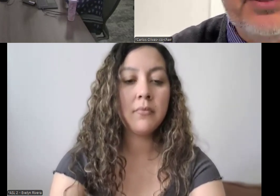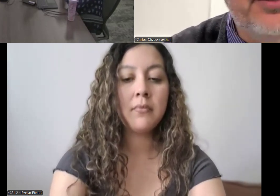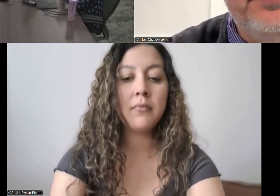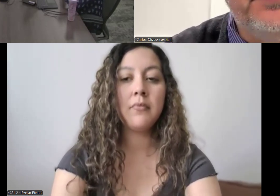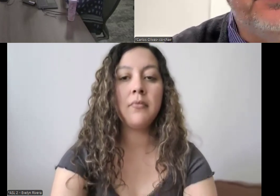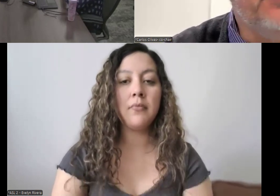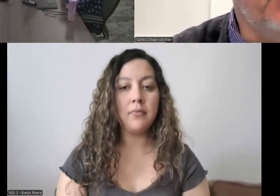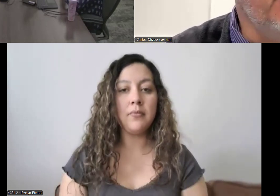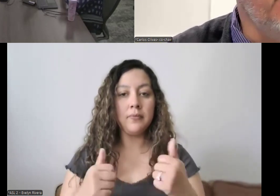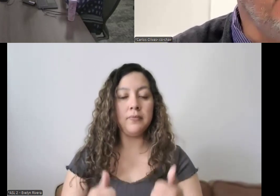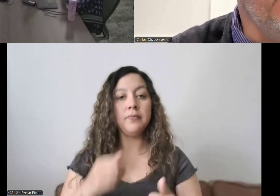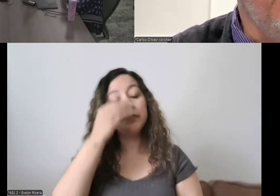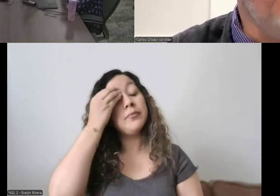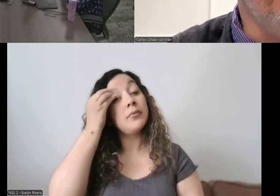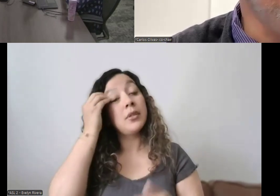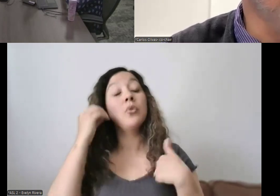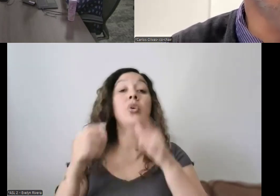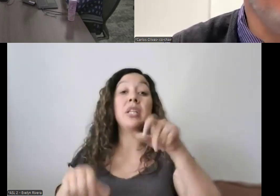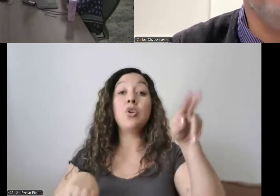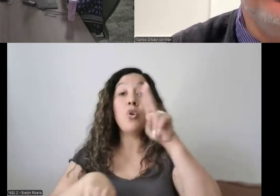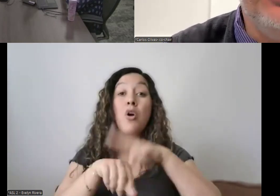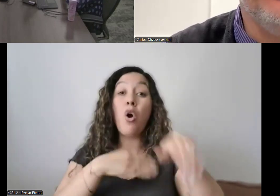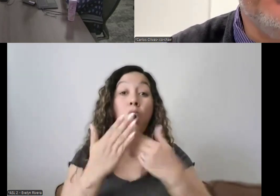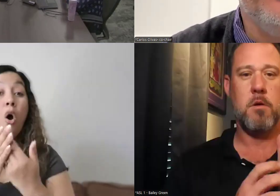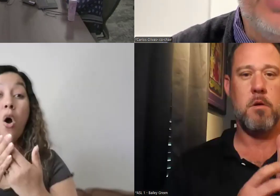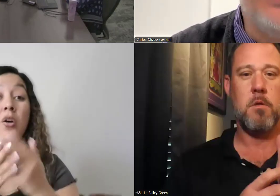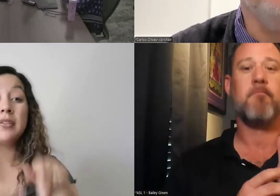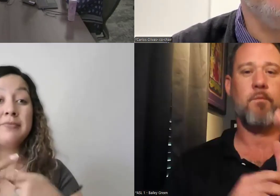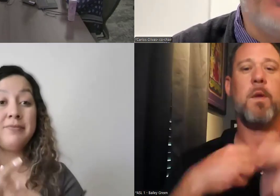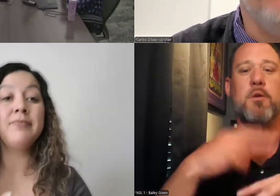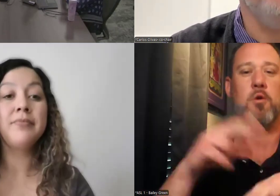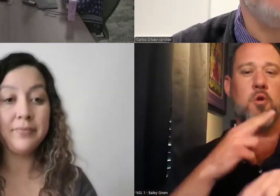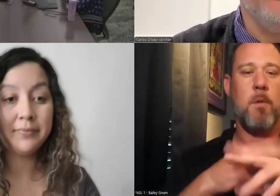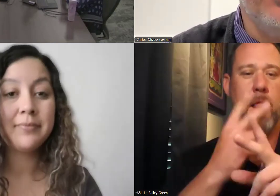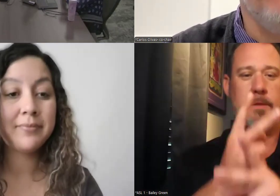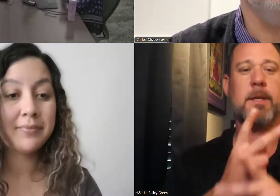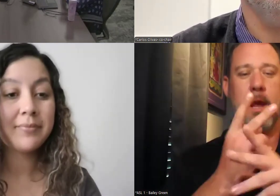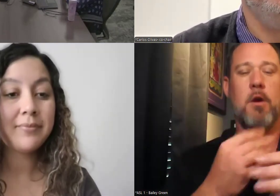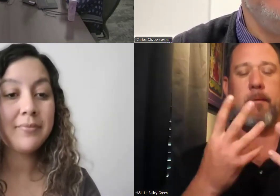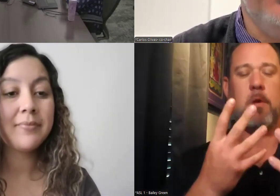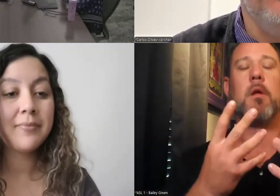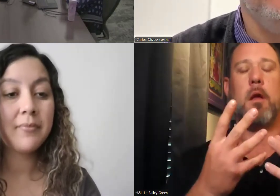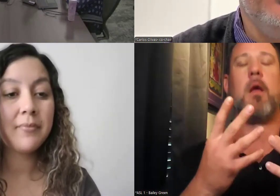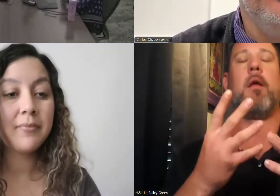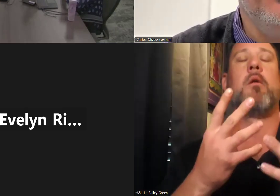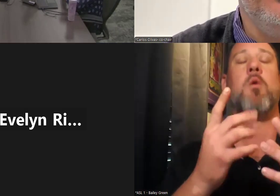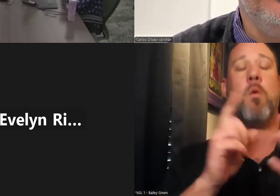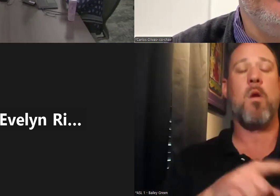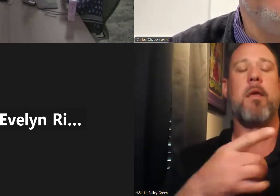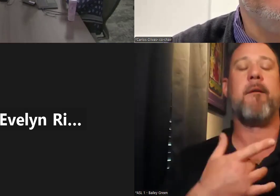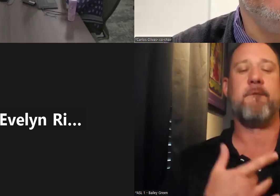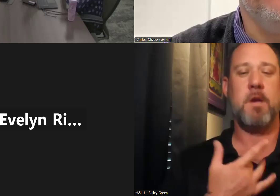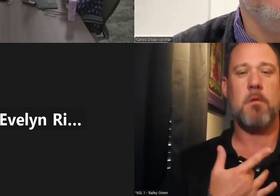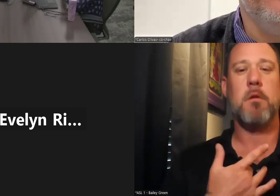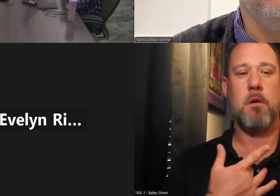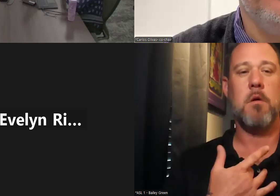of dementia. And we need to normalize caregiving and the strife that caregivers feel. I think